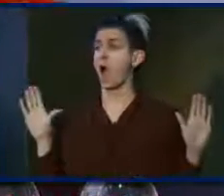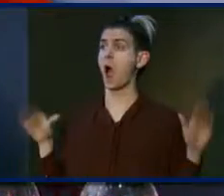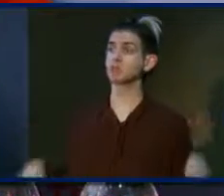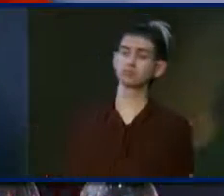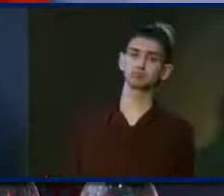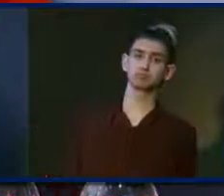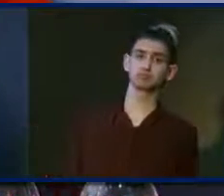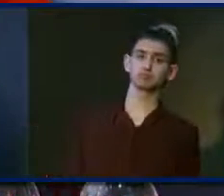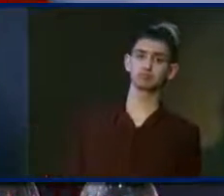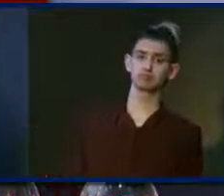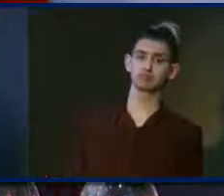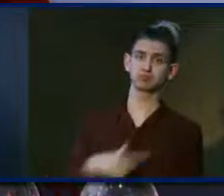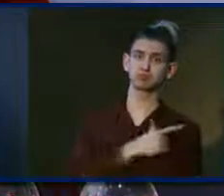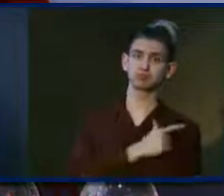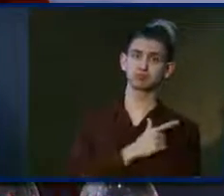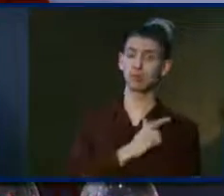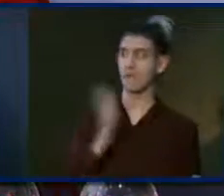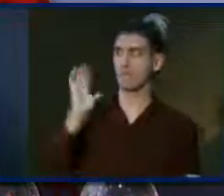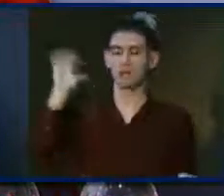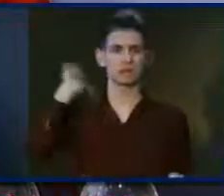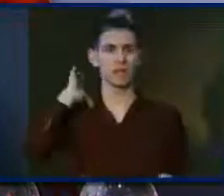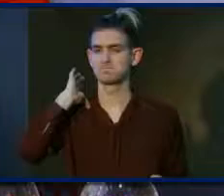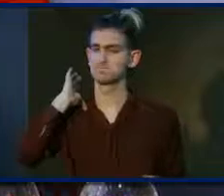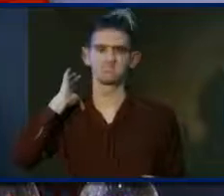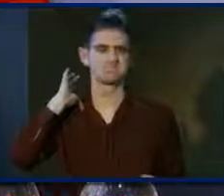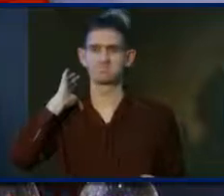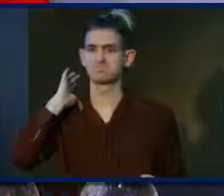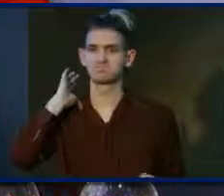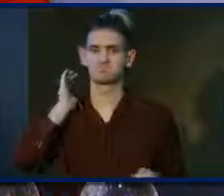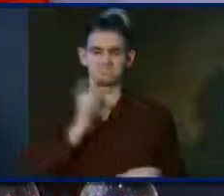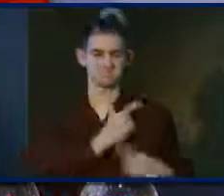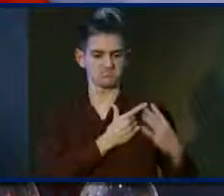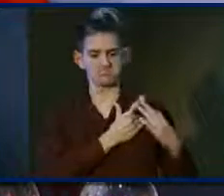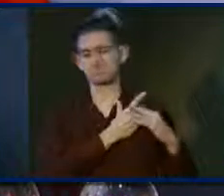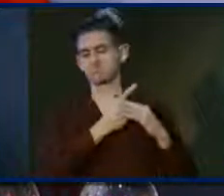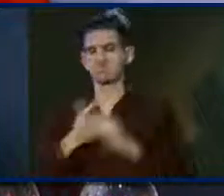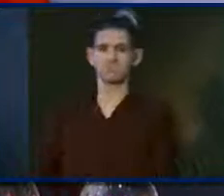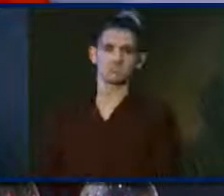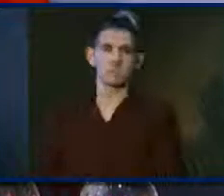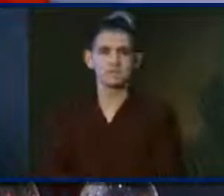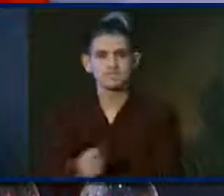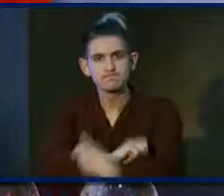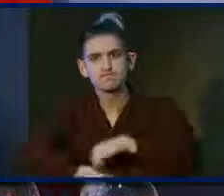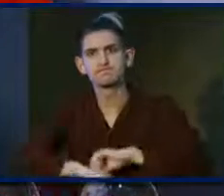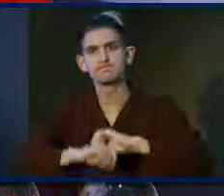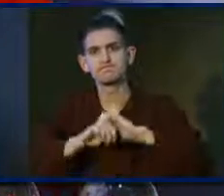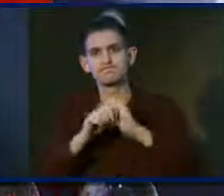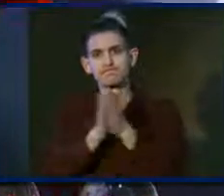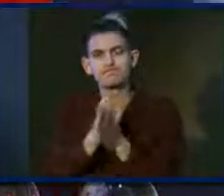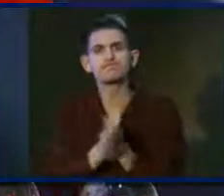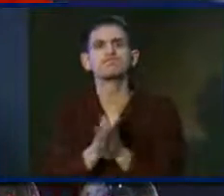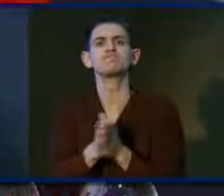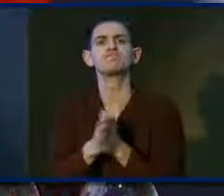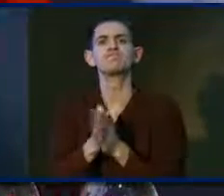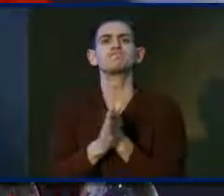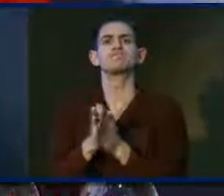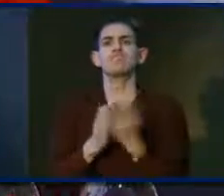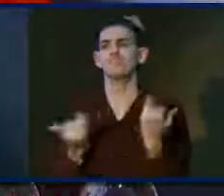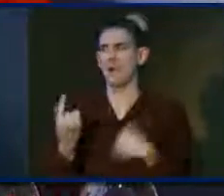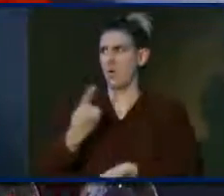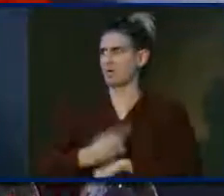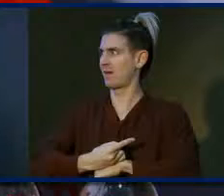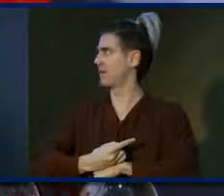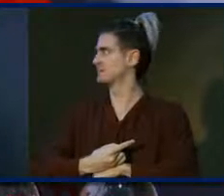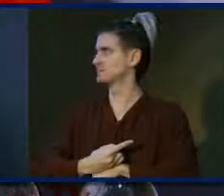there that we did not continue to discuss like is being discussed today and working